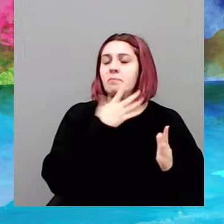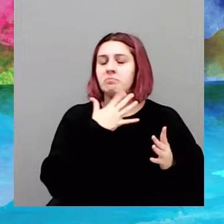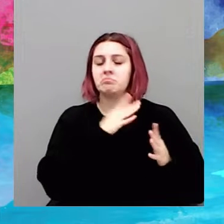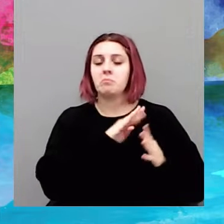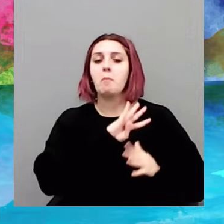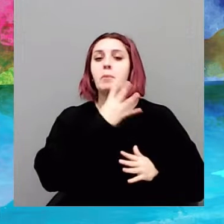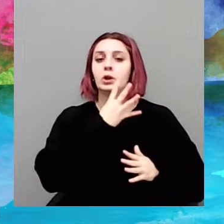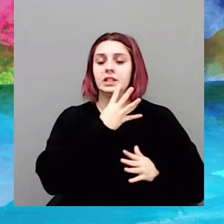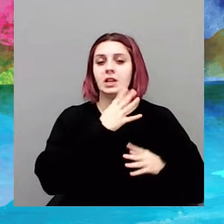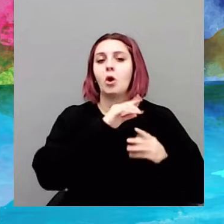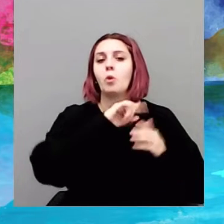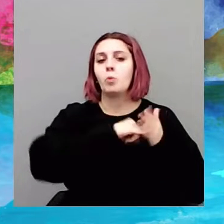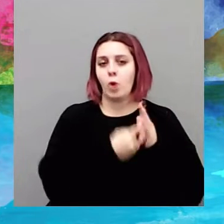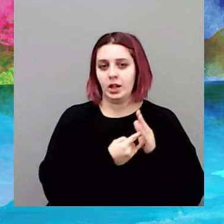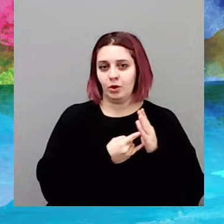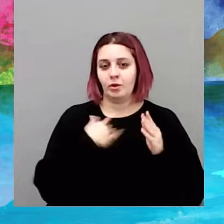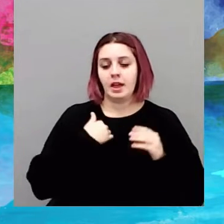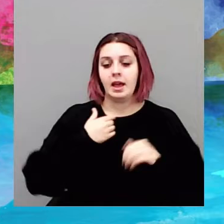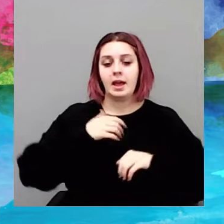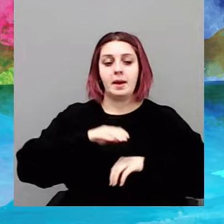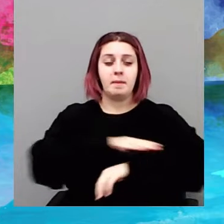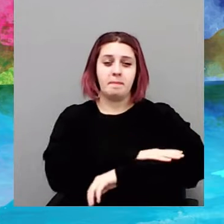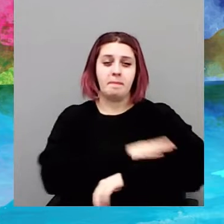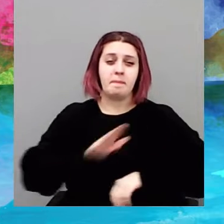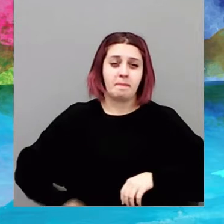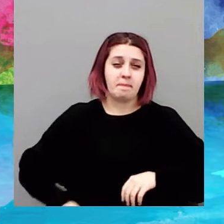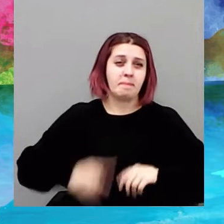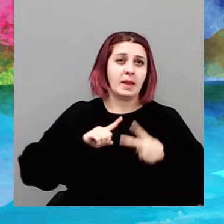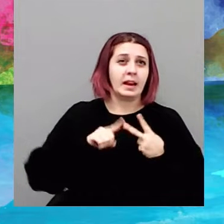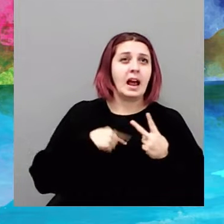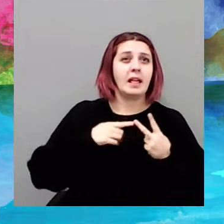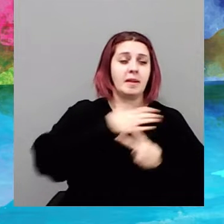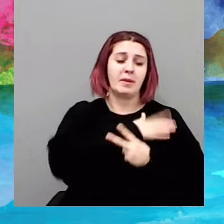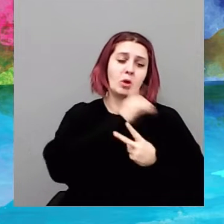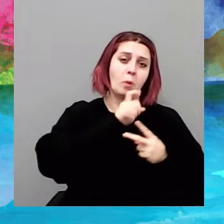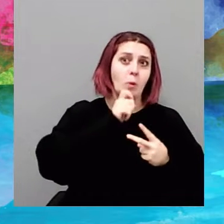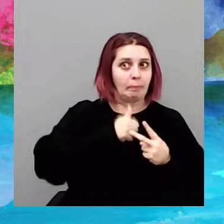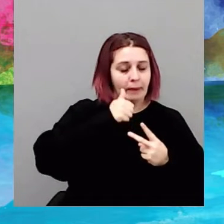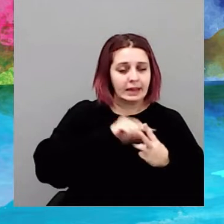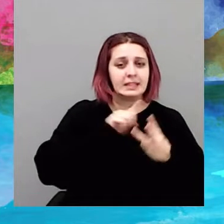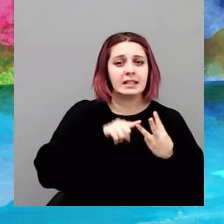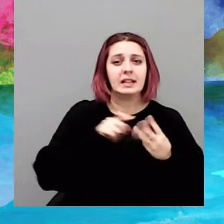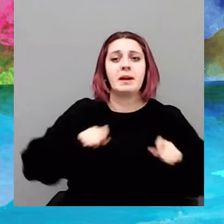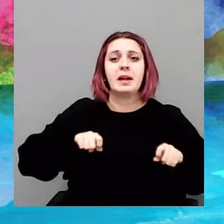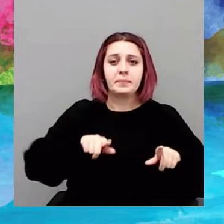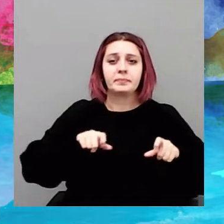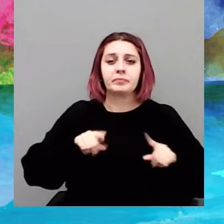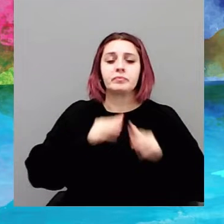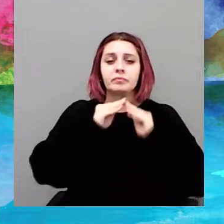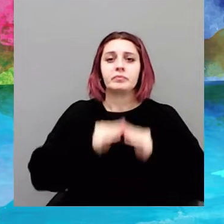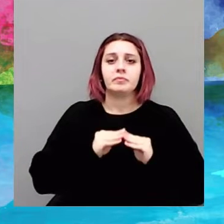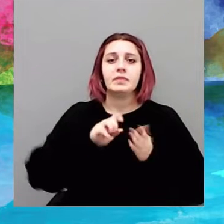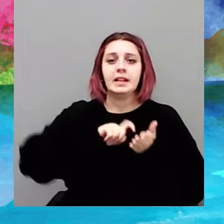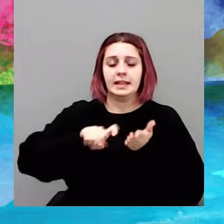research projects open for artificial arms, legs, a